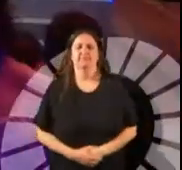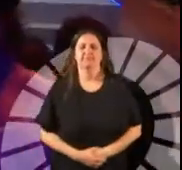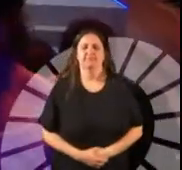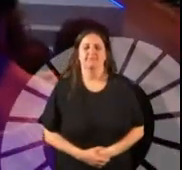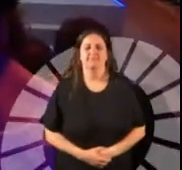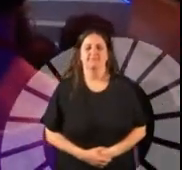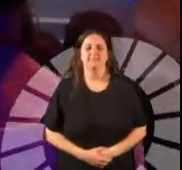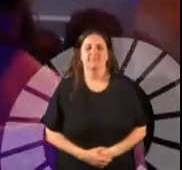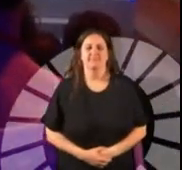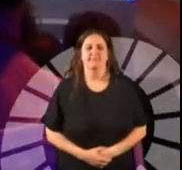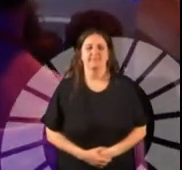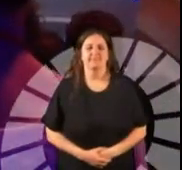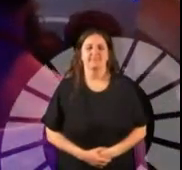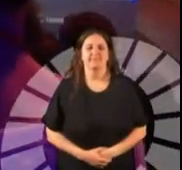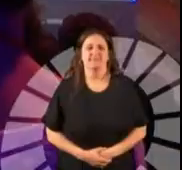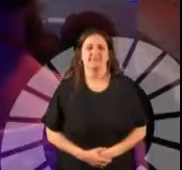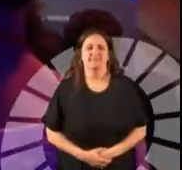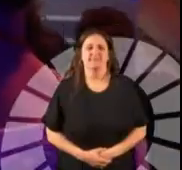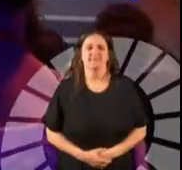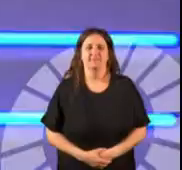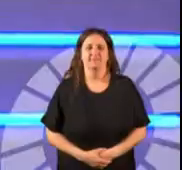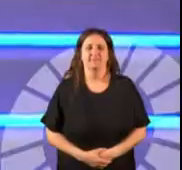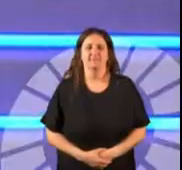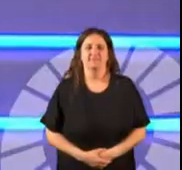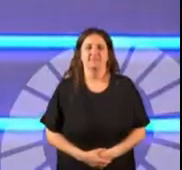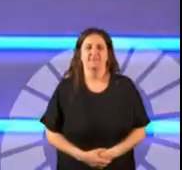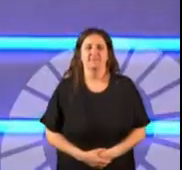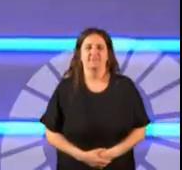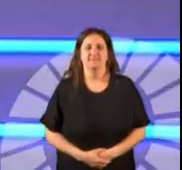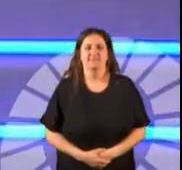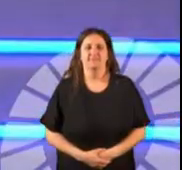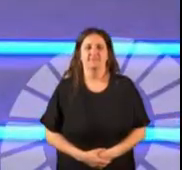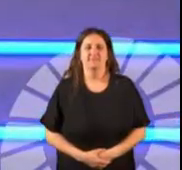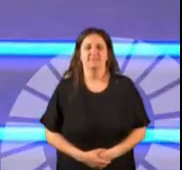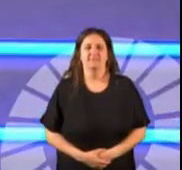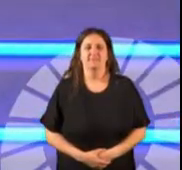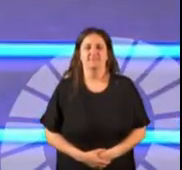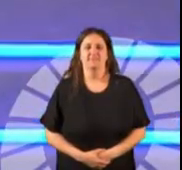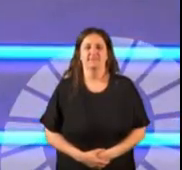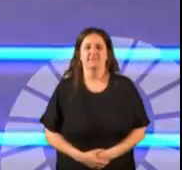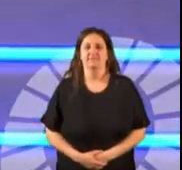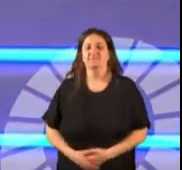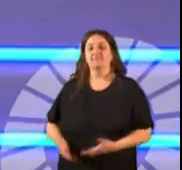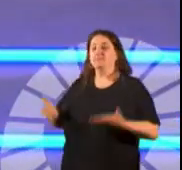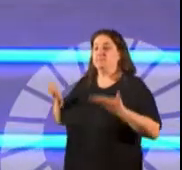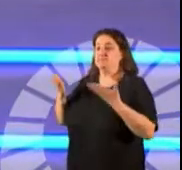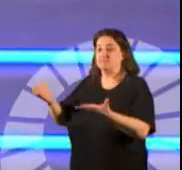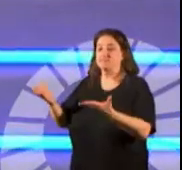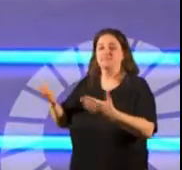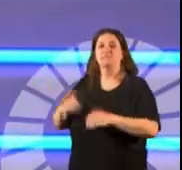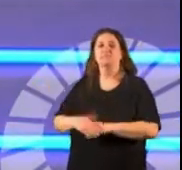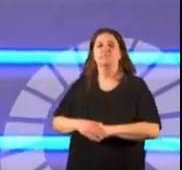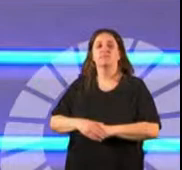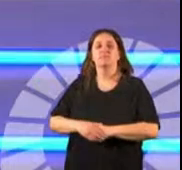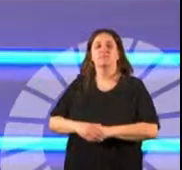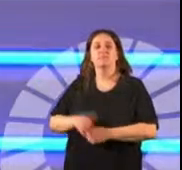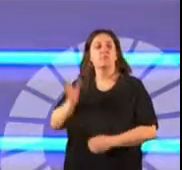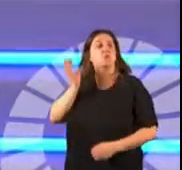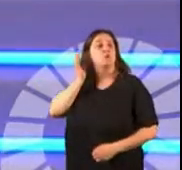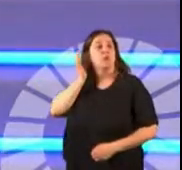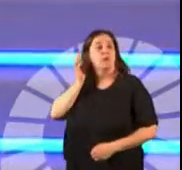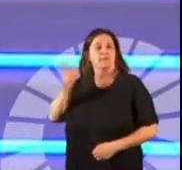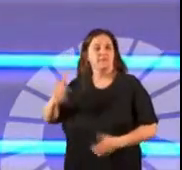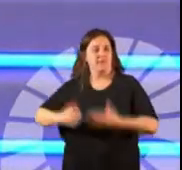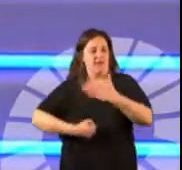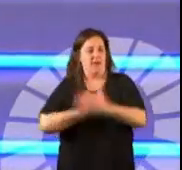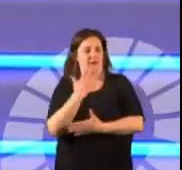Bienvenue, mesdames. Madame Rukiata Ouedraogo, vous êtes comédienne. So you are, Madame Rukiata Ouedraogo, you